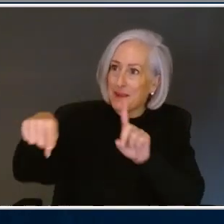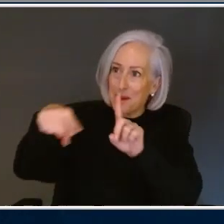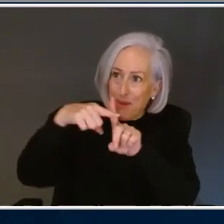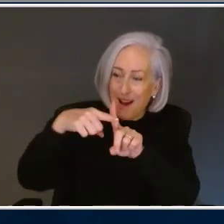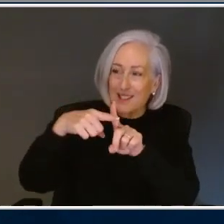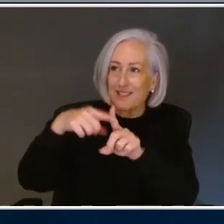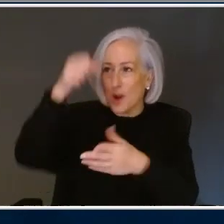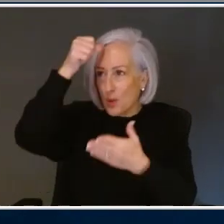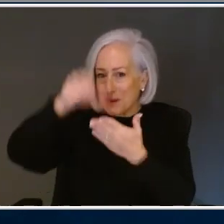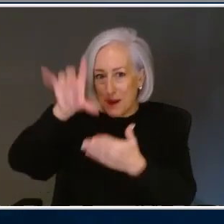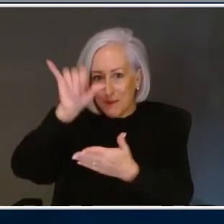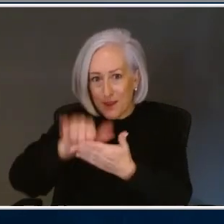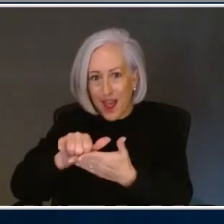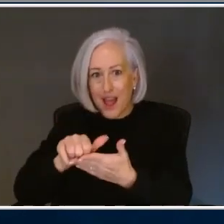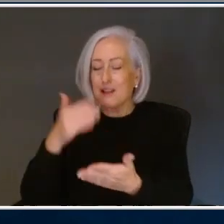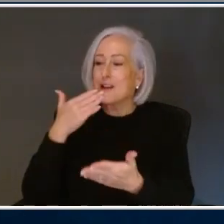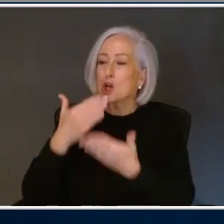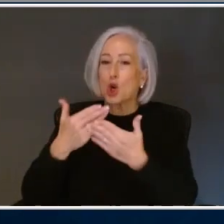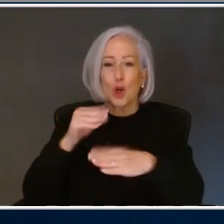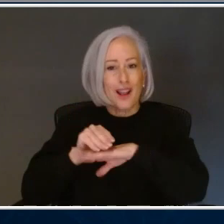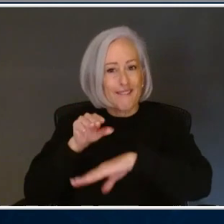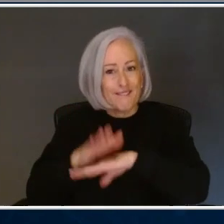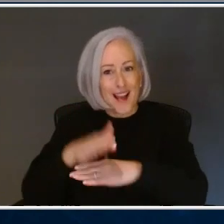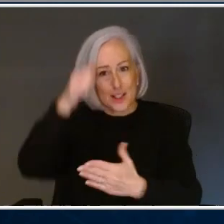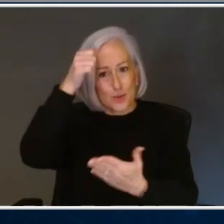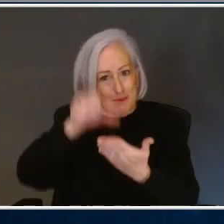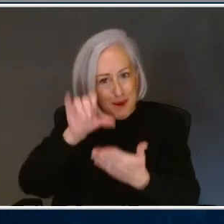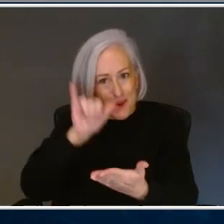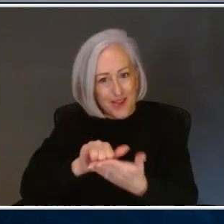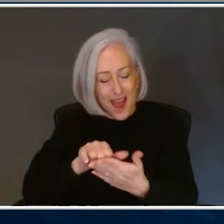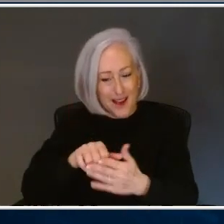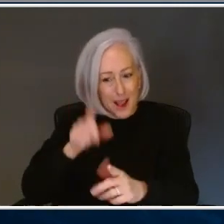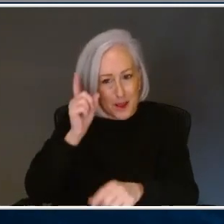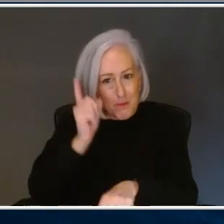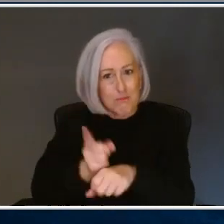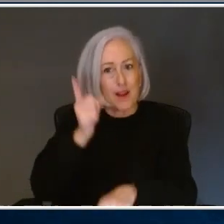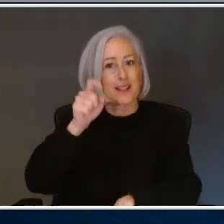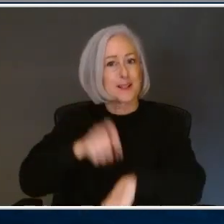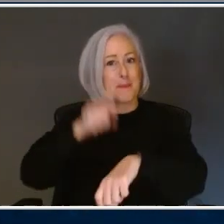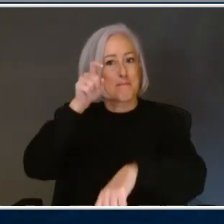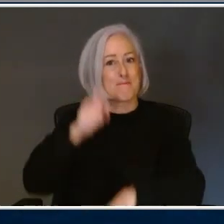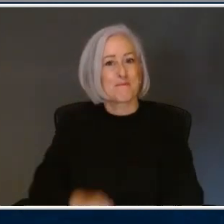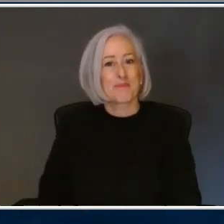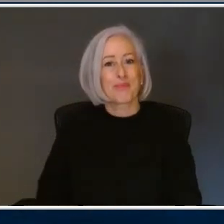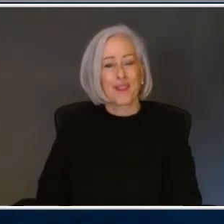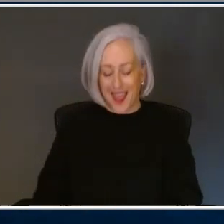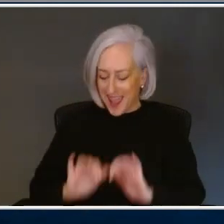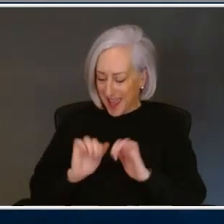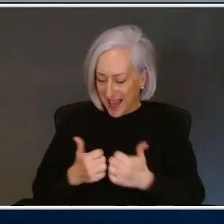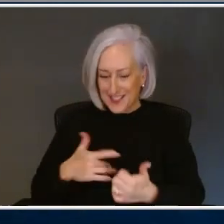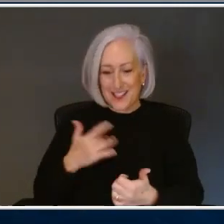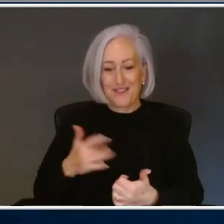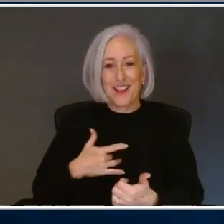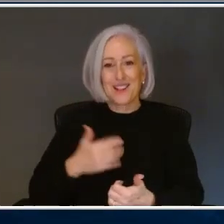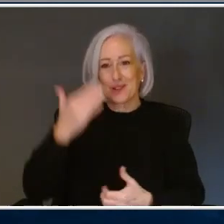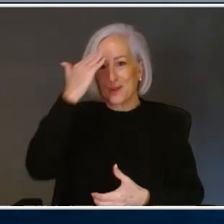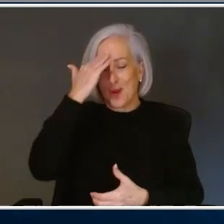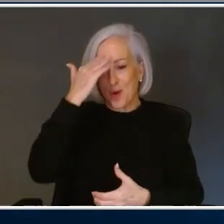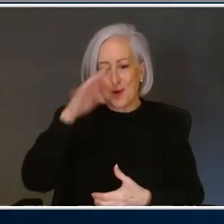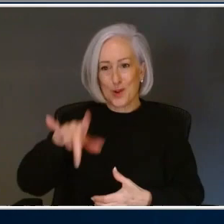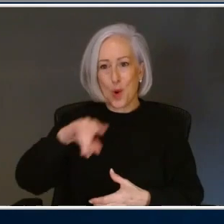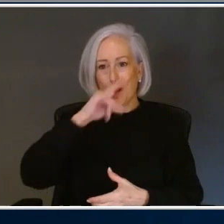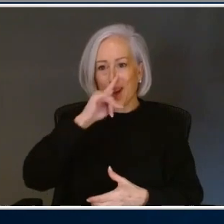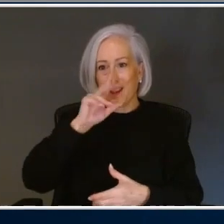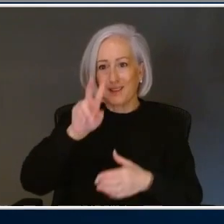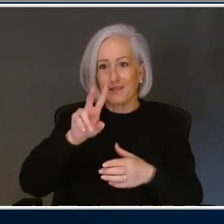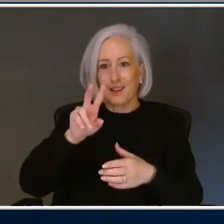advice and they remember it at the perfect moment. How did it feel to know that your kid jumped in and took the reins like that